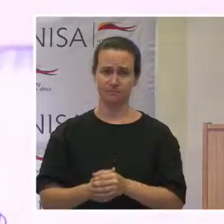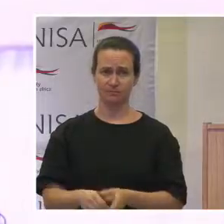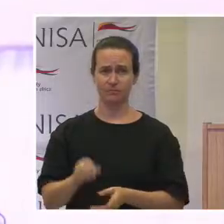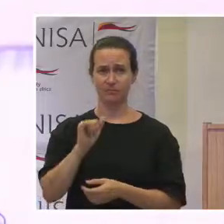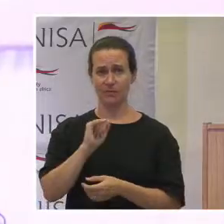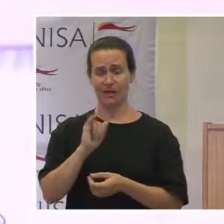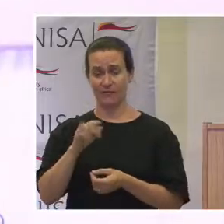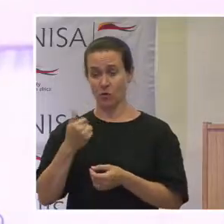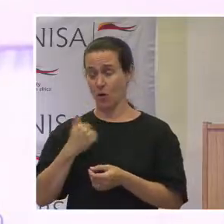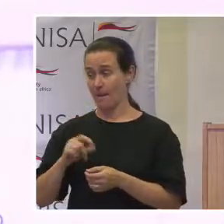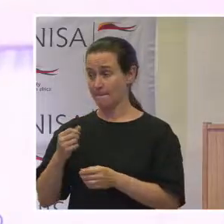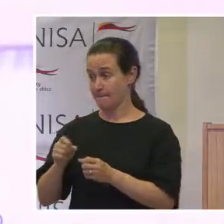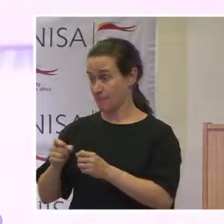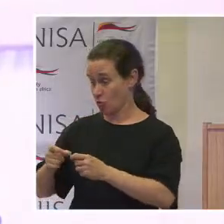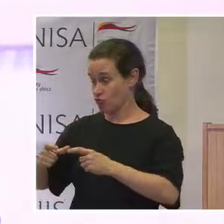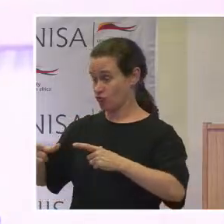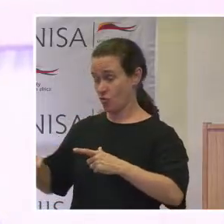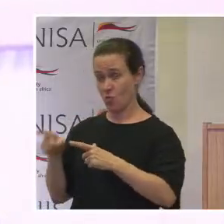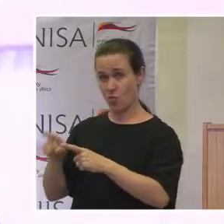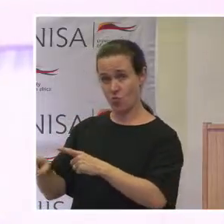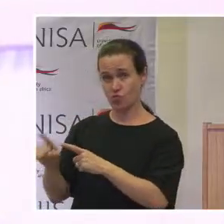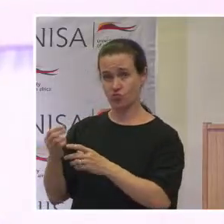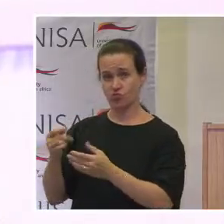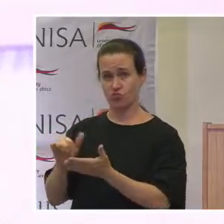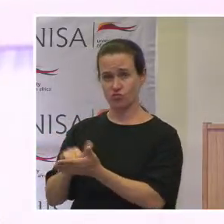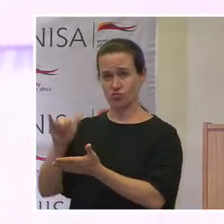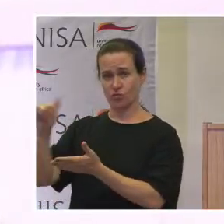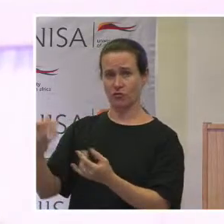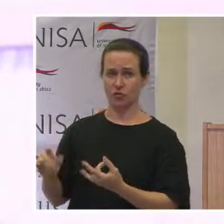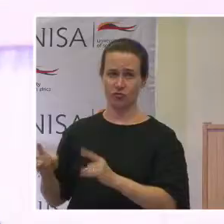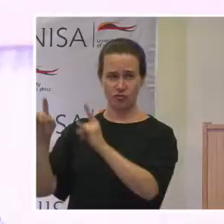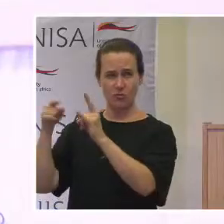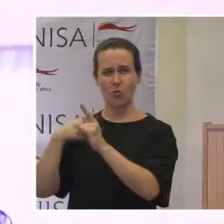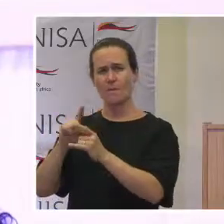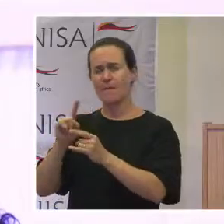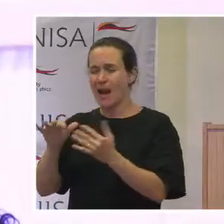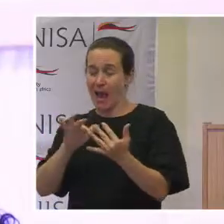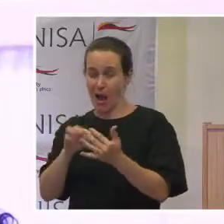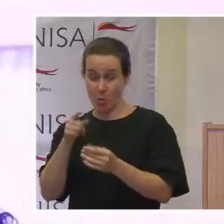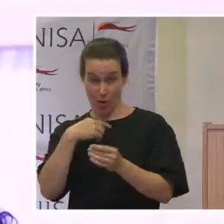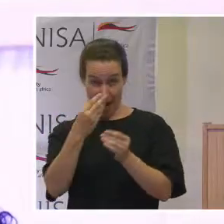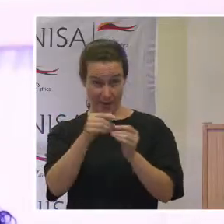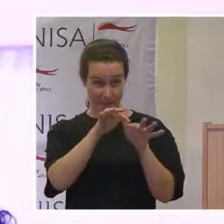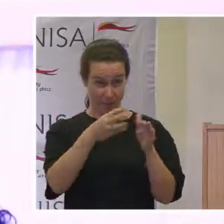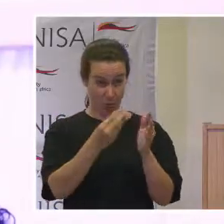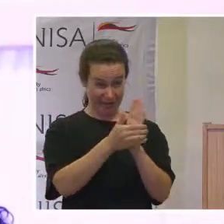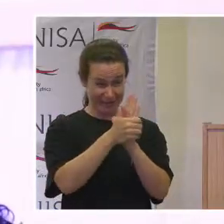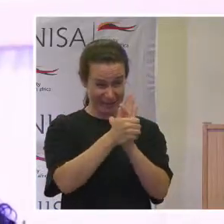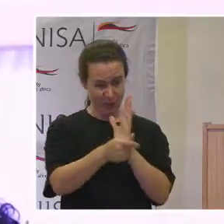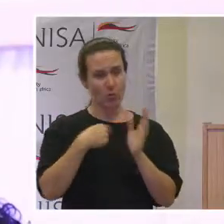in Aerotropolis, let's also look at retaining the talent you already have.